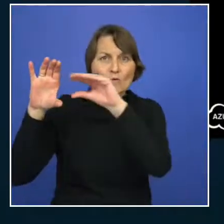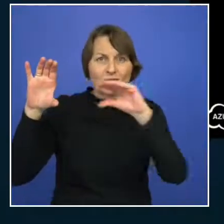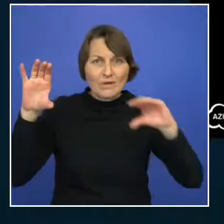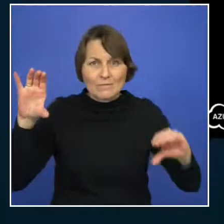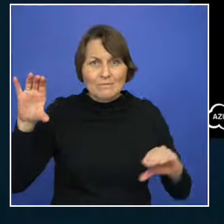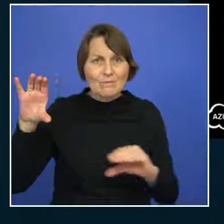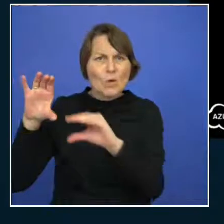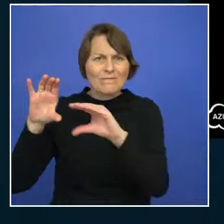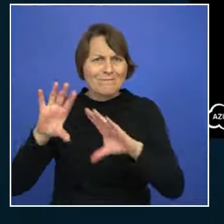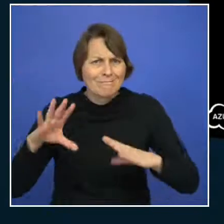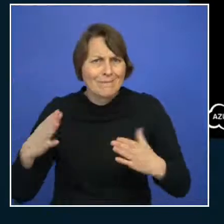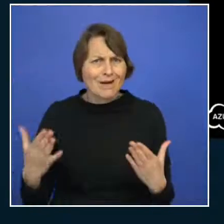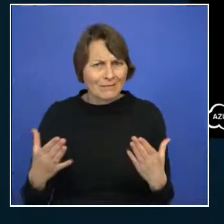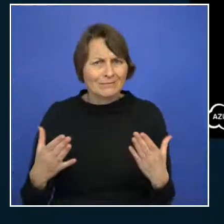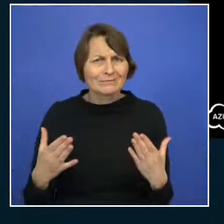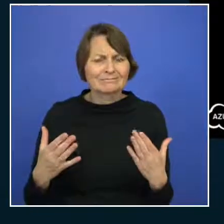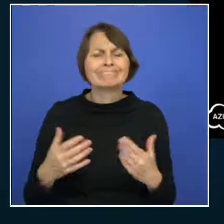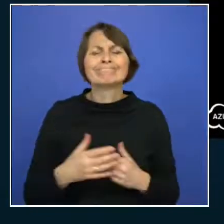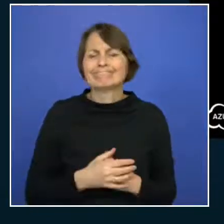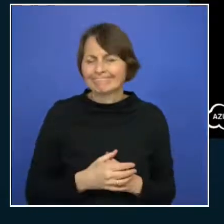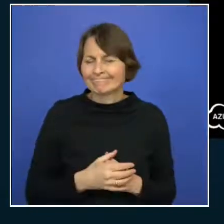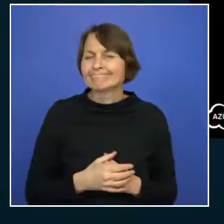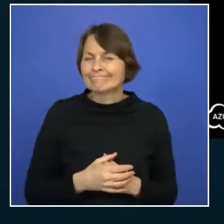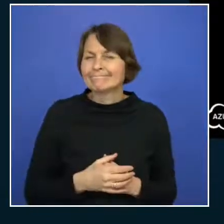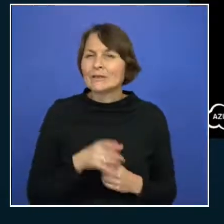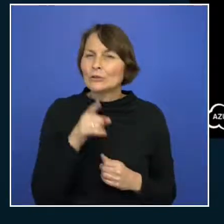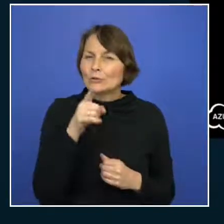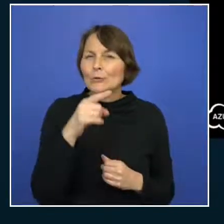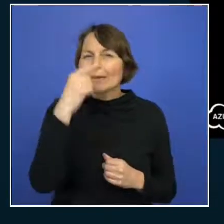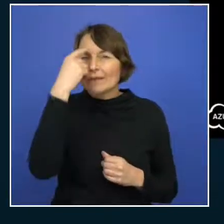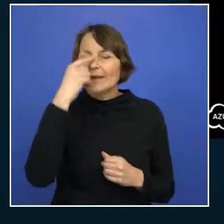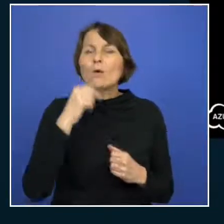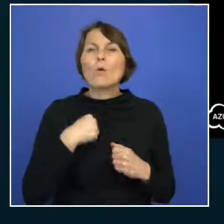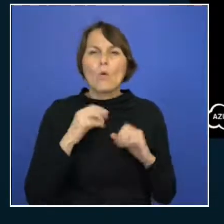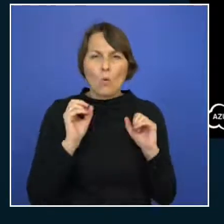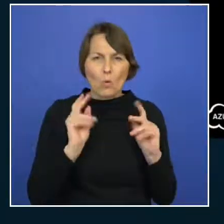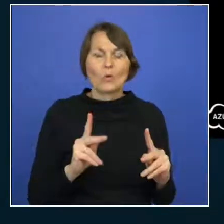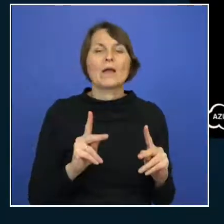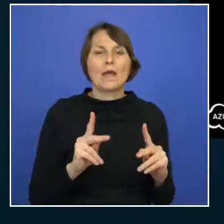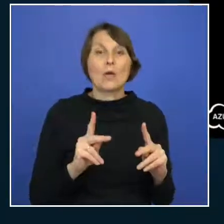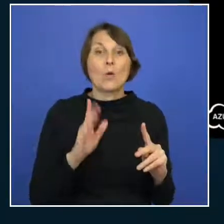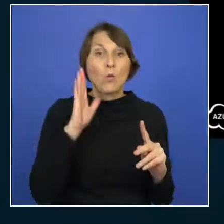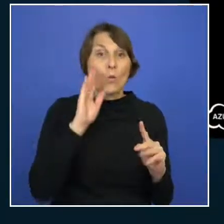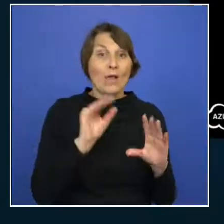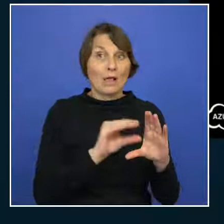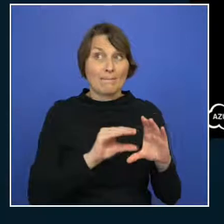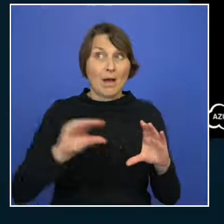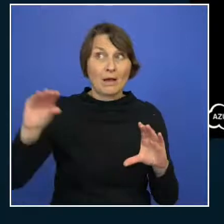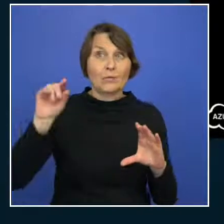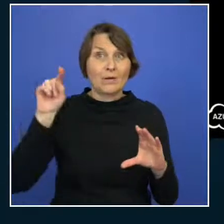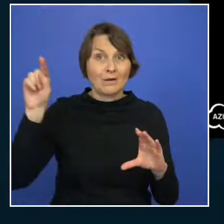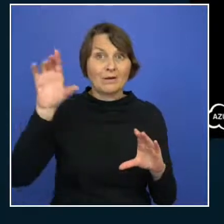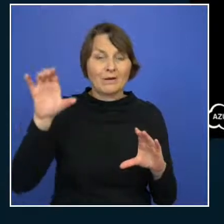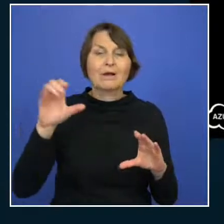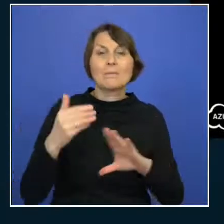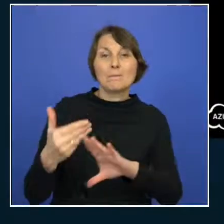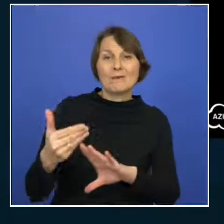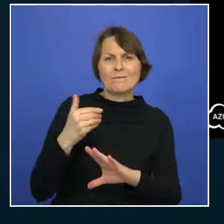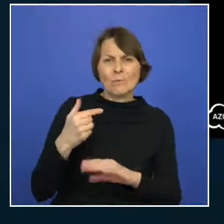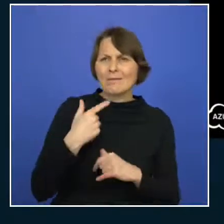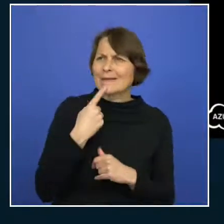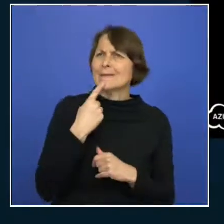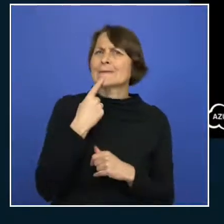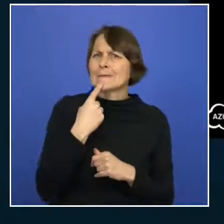that when you're planning your cloud migration, it's important to identify how